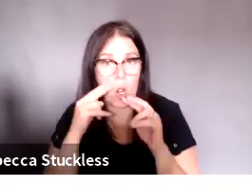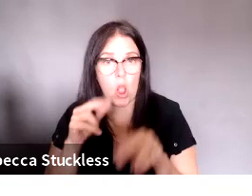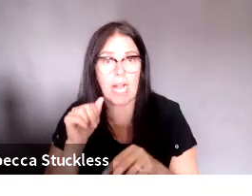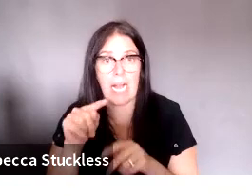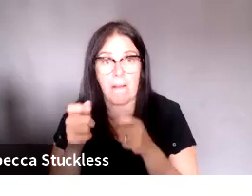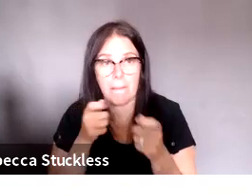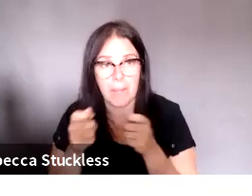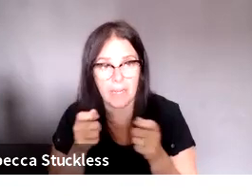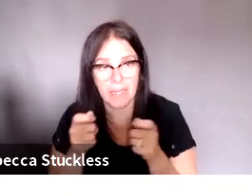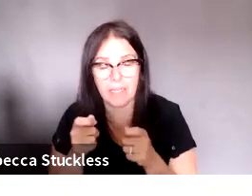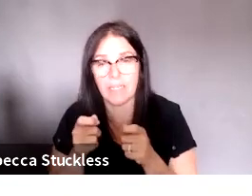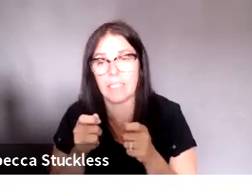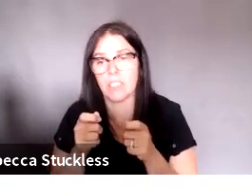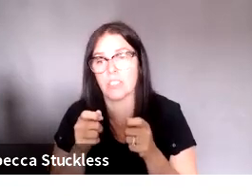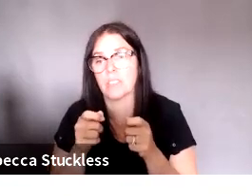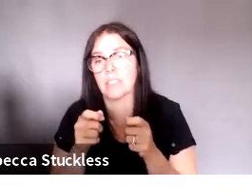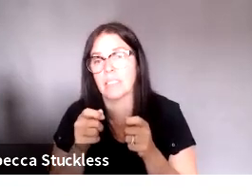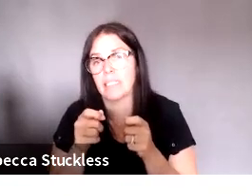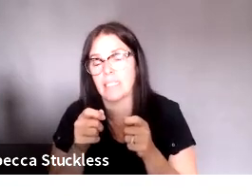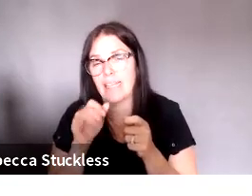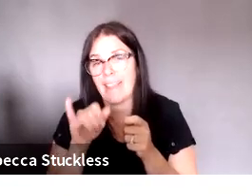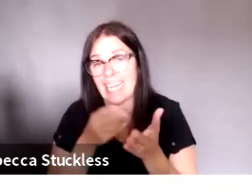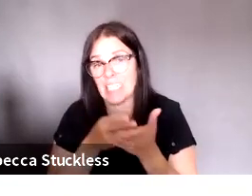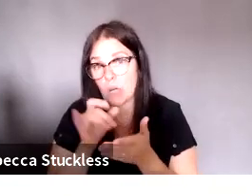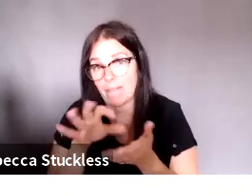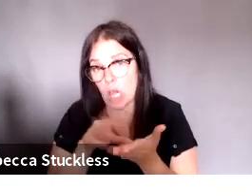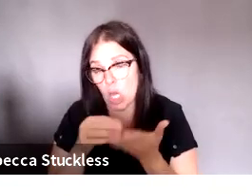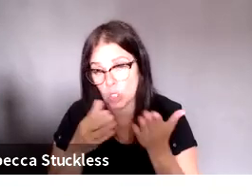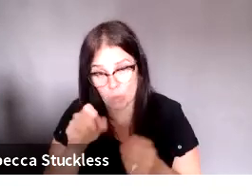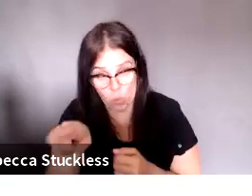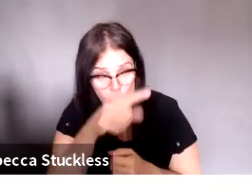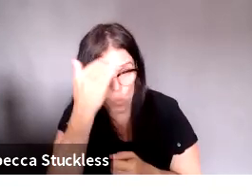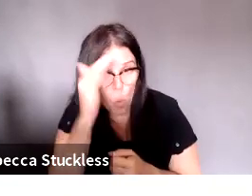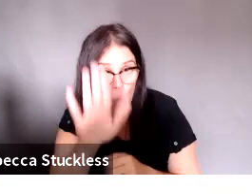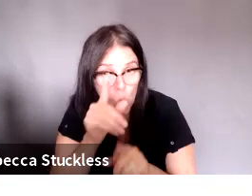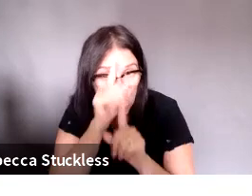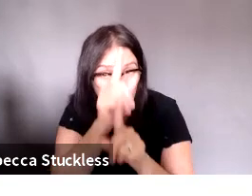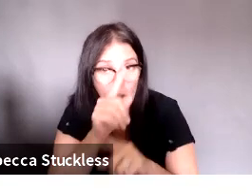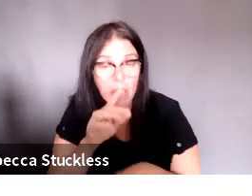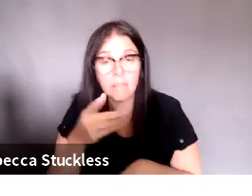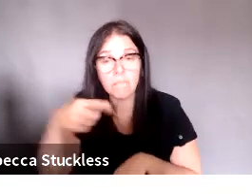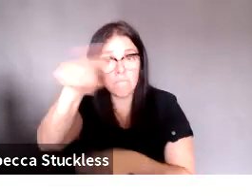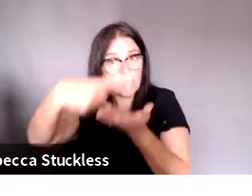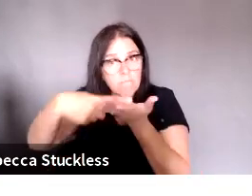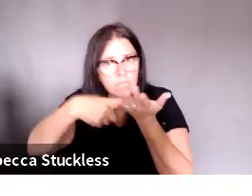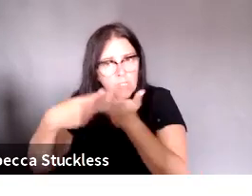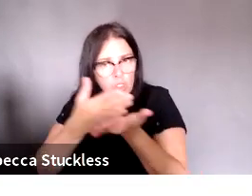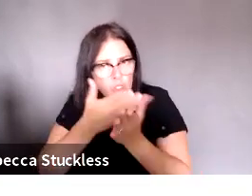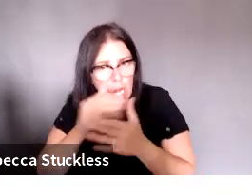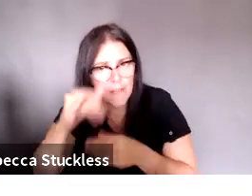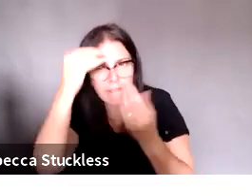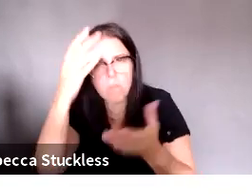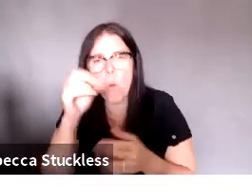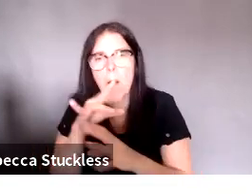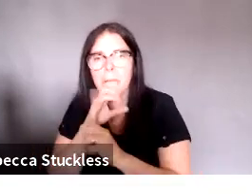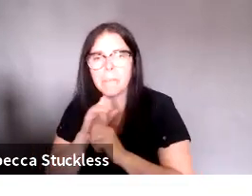and integrity of the learner served data. So do you know what your target is? Is it common knowledge in the organization? Do the people